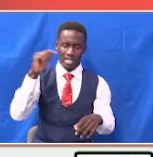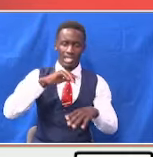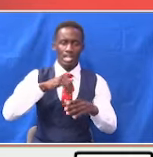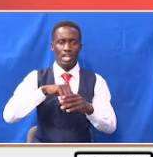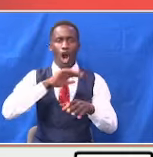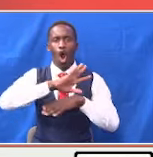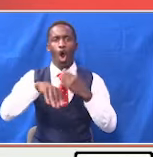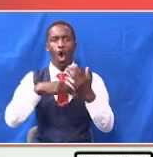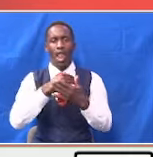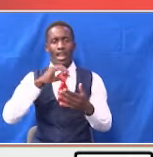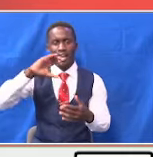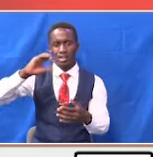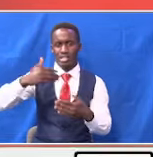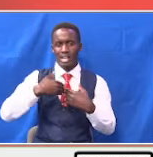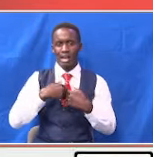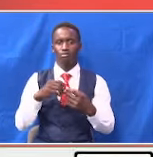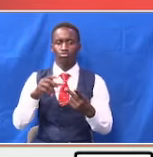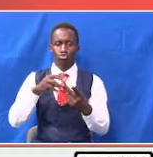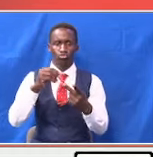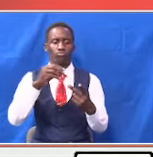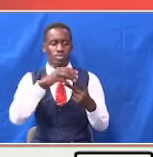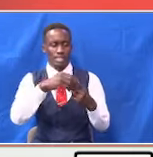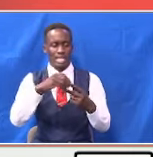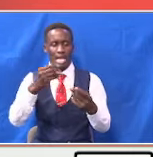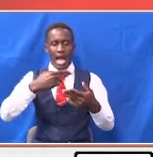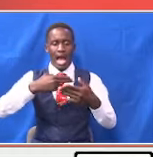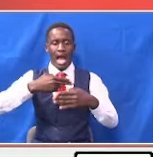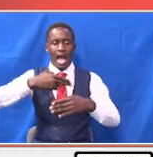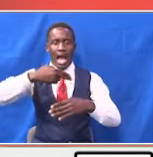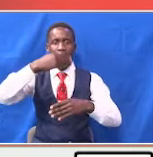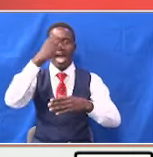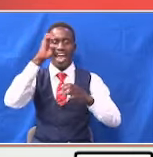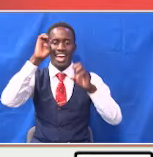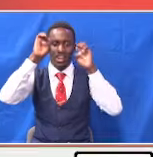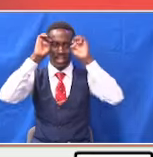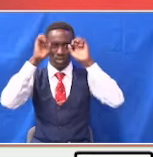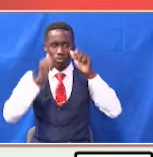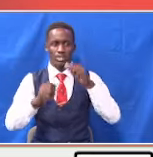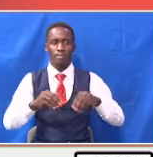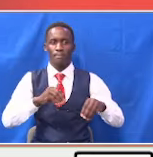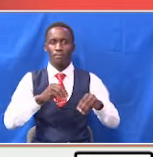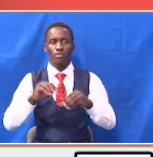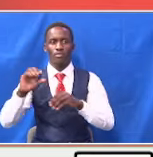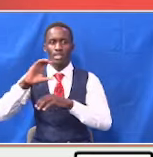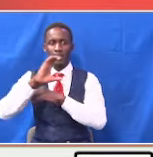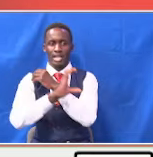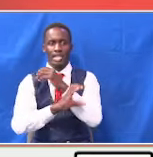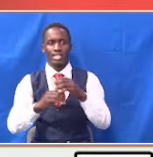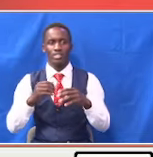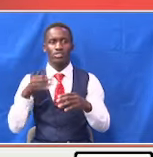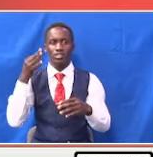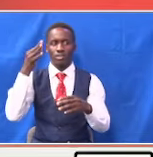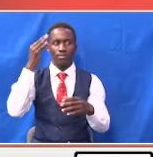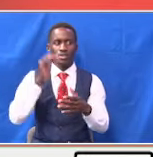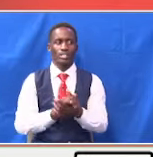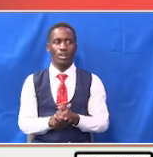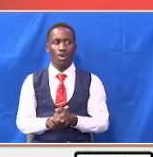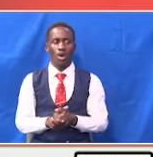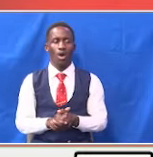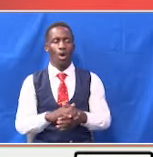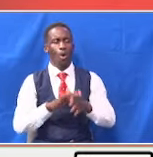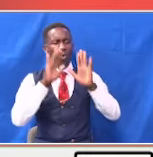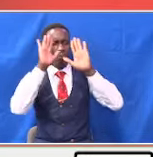selective higher education that will drive the country into the future. Wow, wow, wow. Good